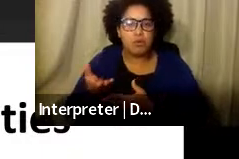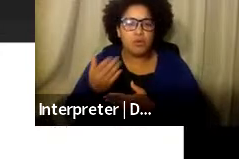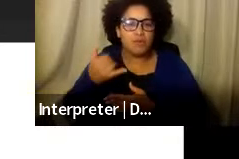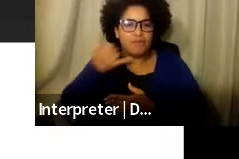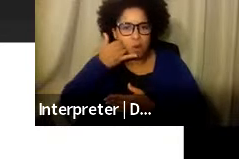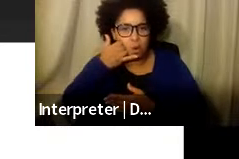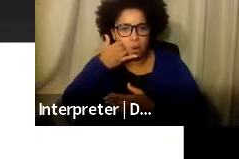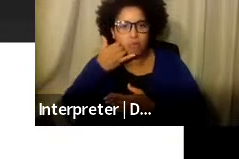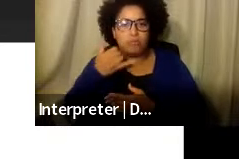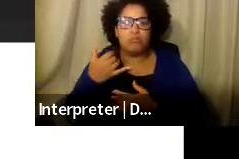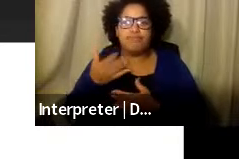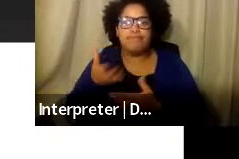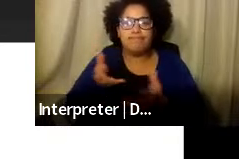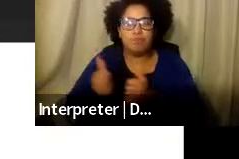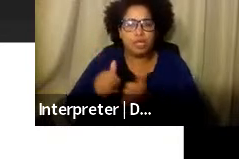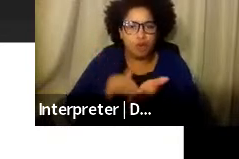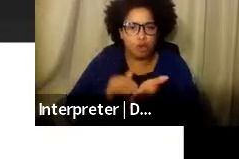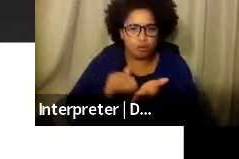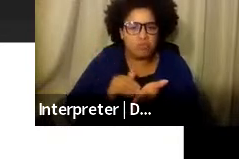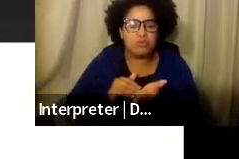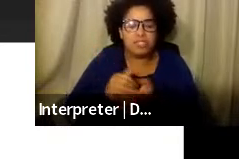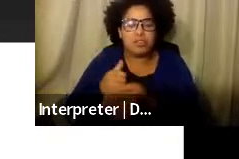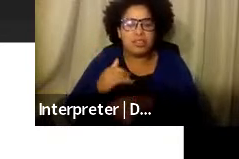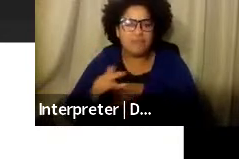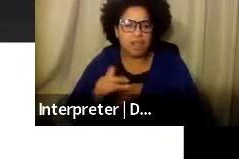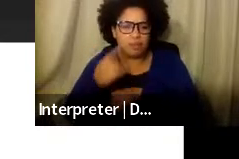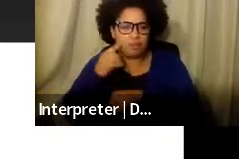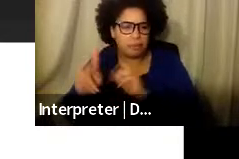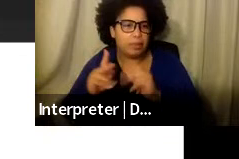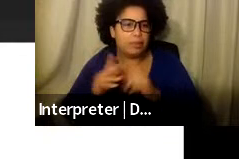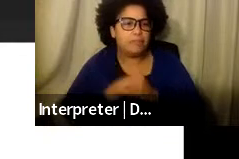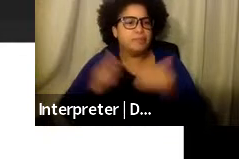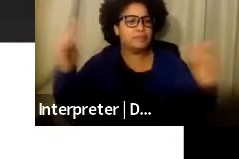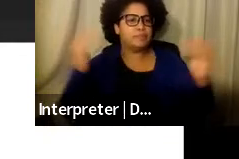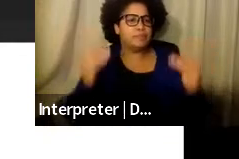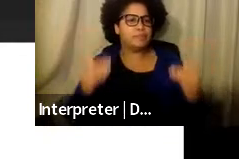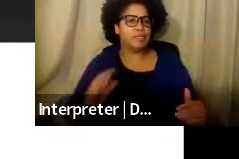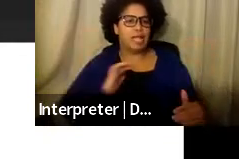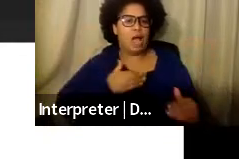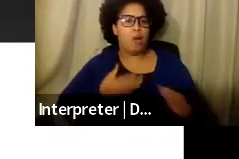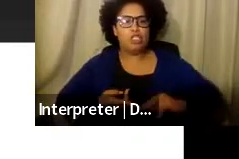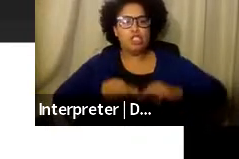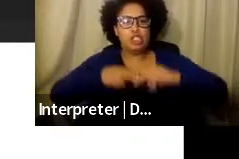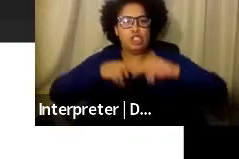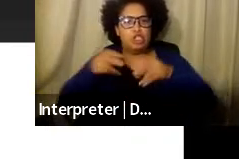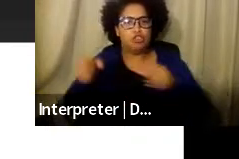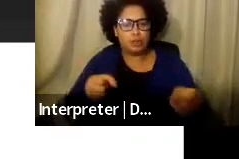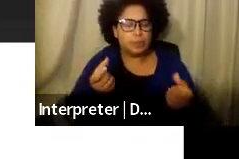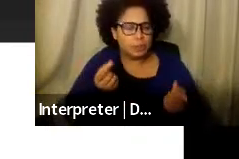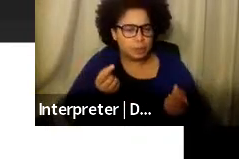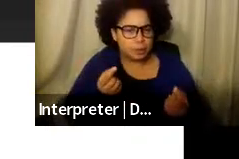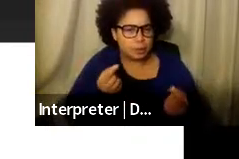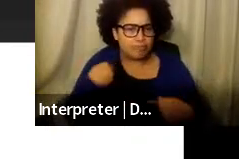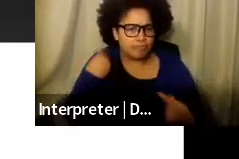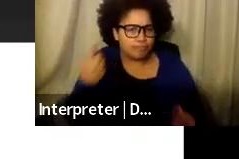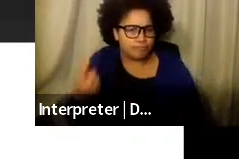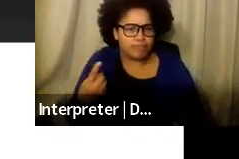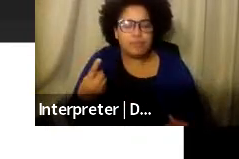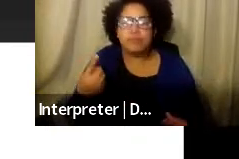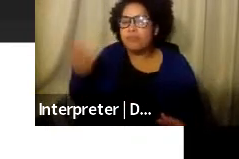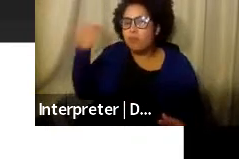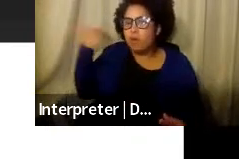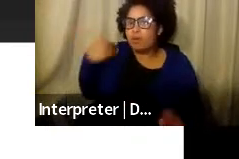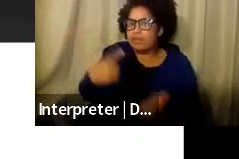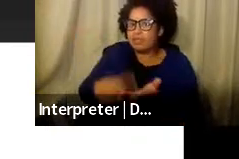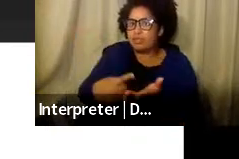So in terms of our surge strategies, again, I talked about this many times before.